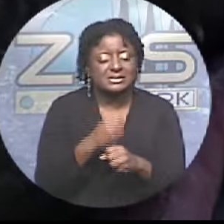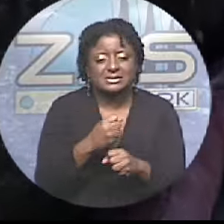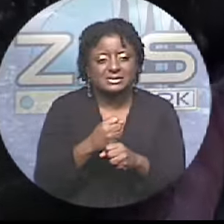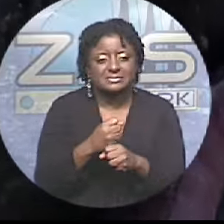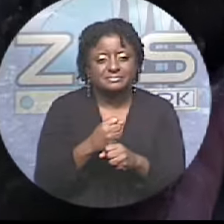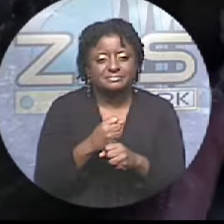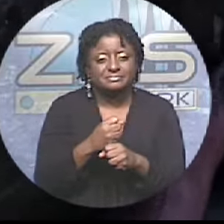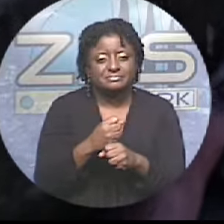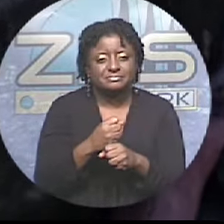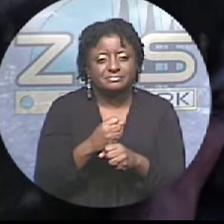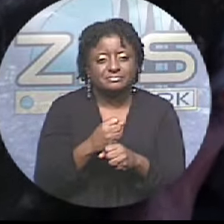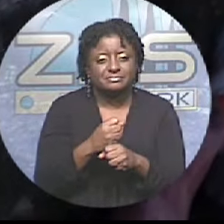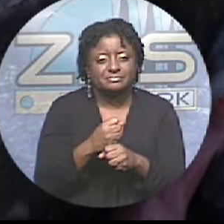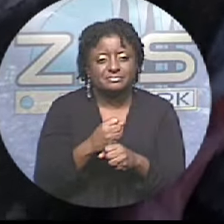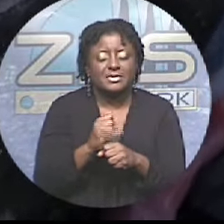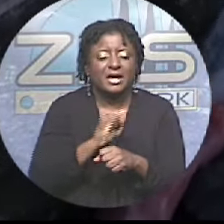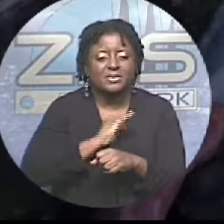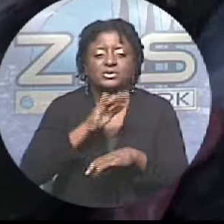on Robinson Road.